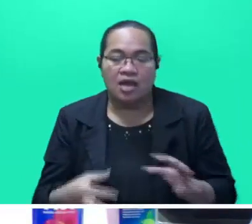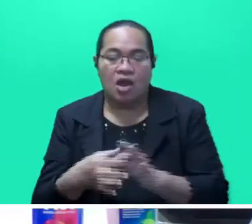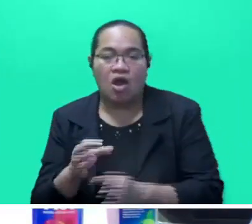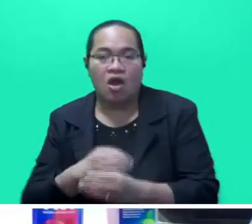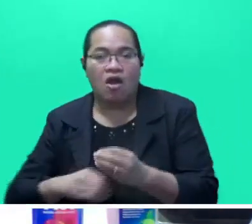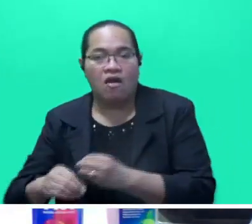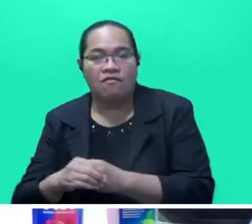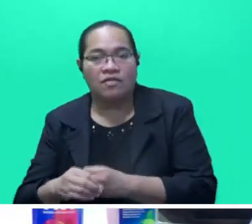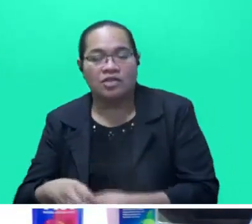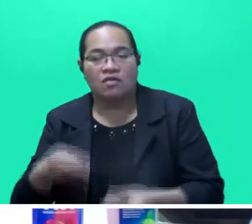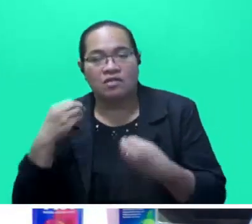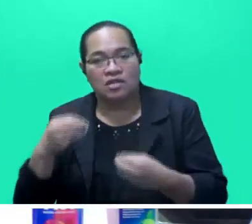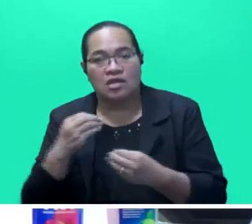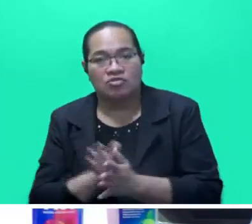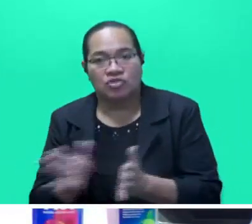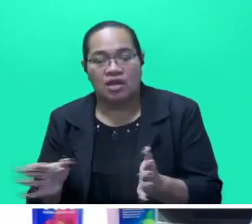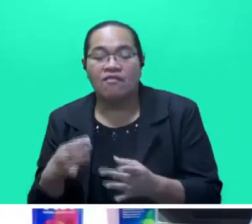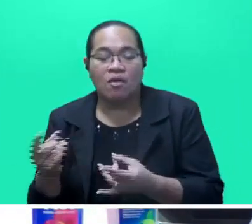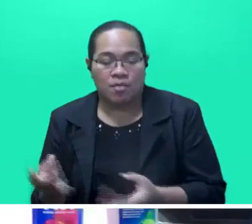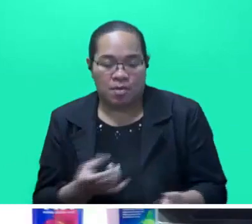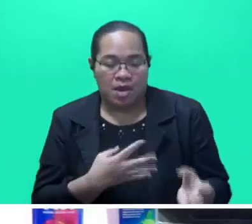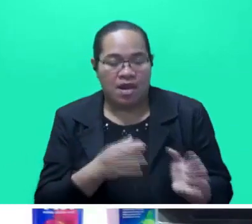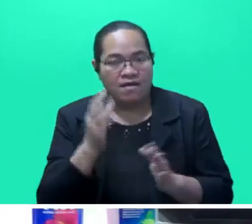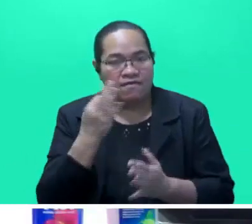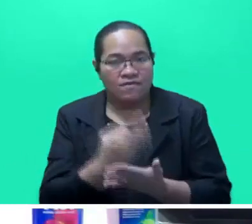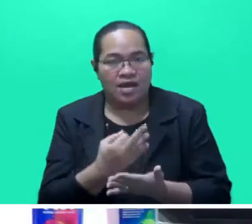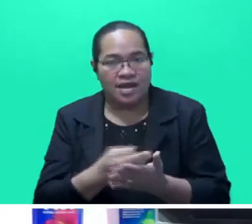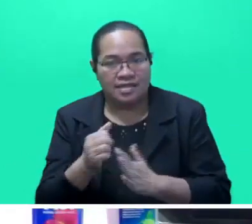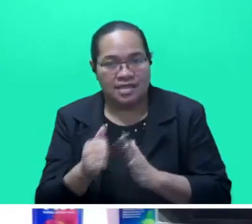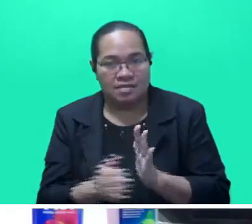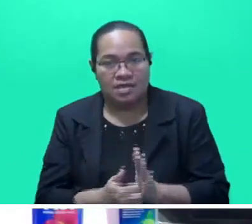for the preparation of the reporting financial statements. Thank you, Mr. Speaker, sir. Thank you.